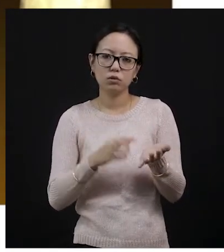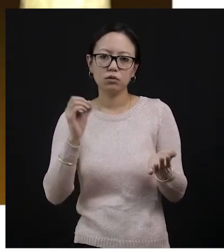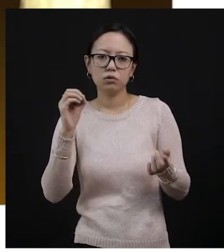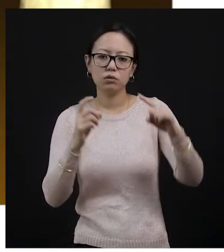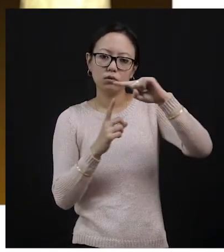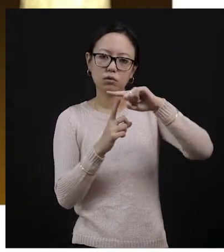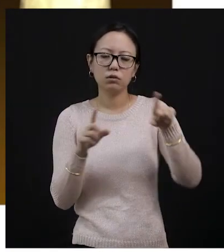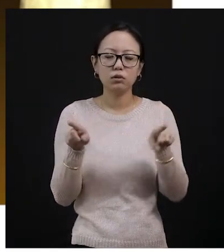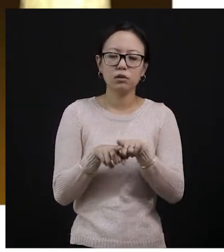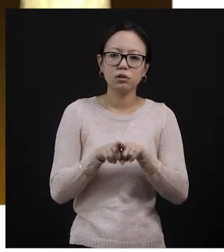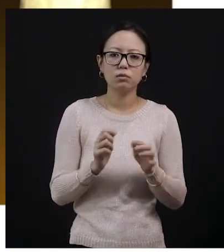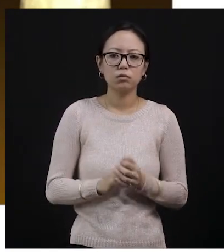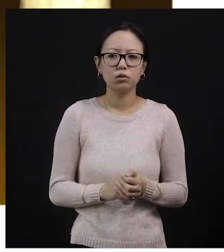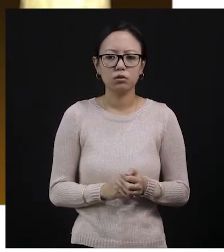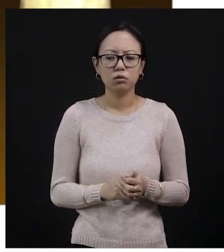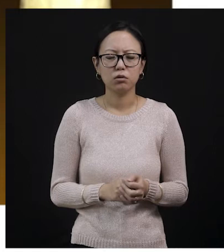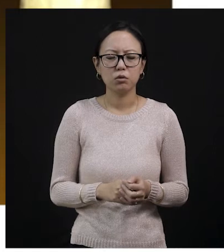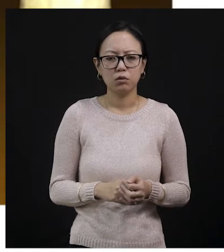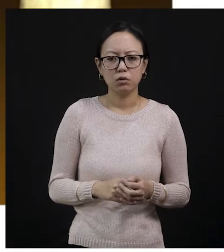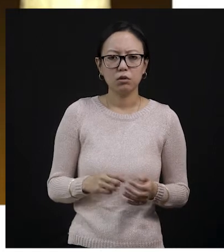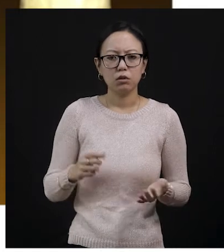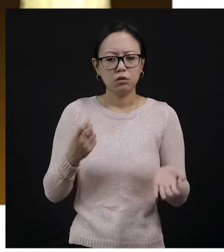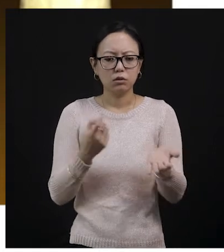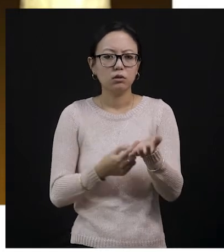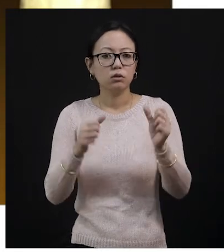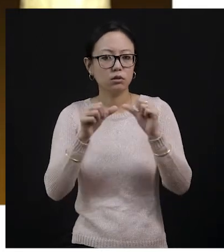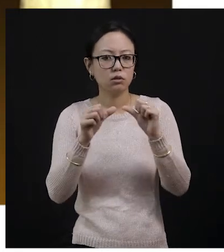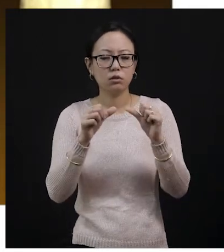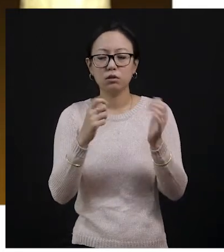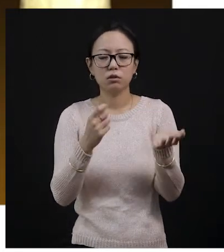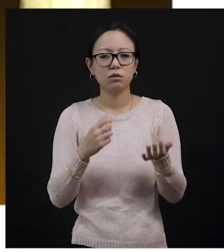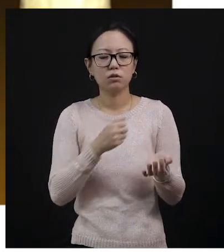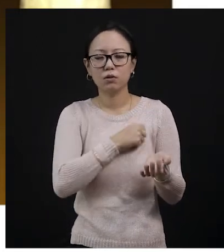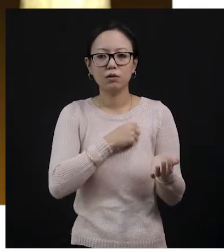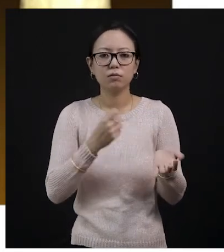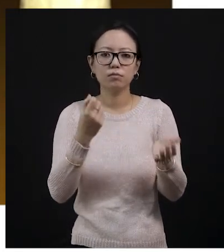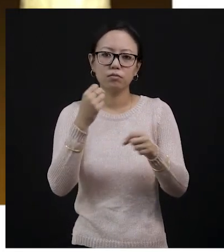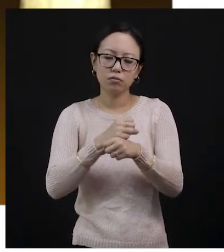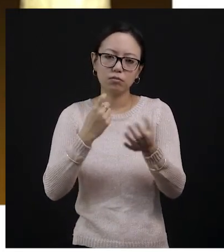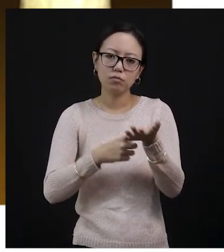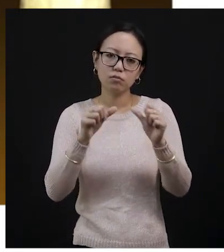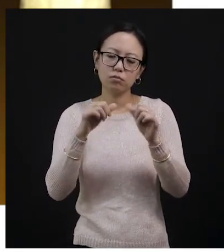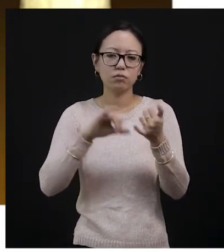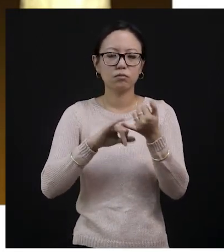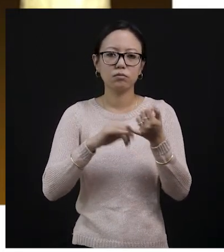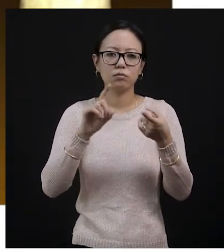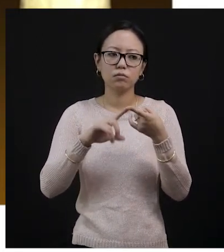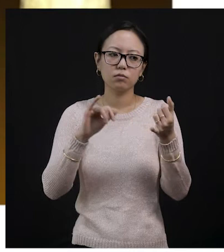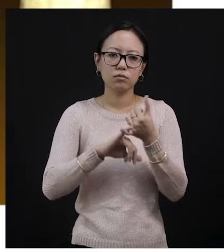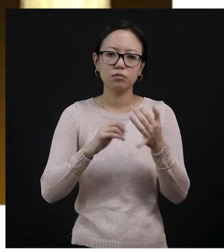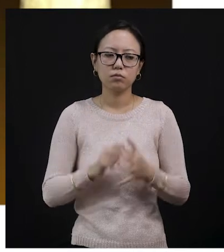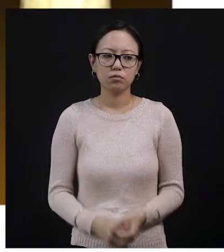Fibrous root and taproot. Fibrous root and taproot. Now you know the difference. Now let us see again